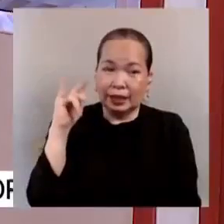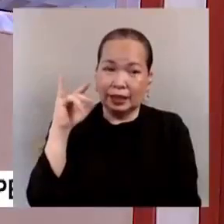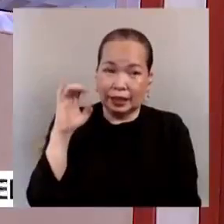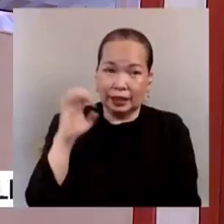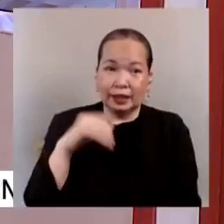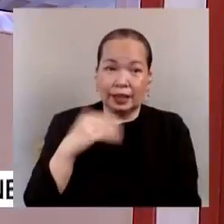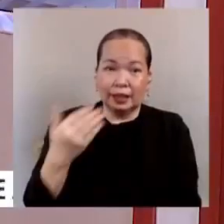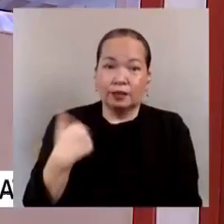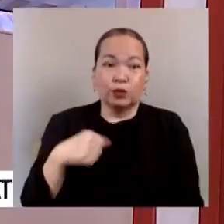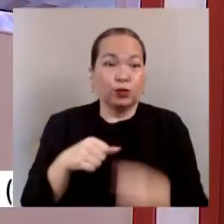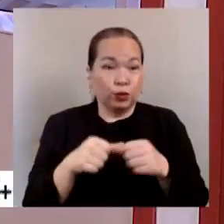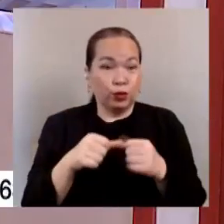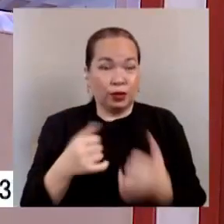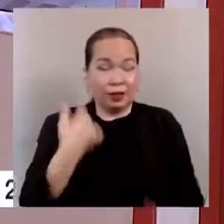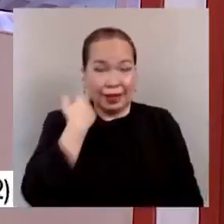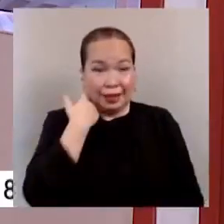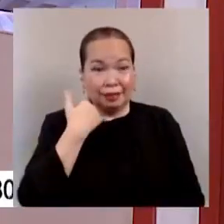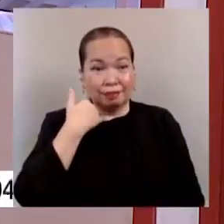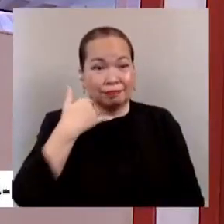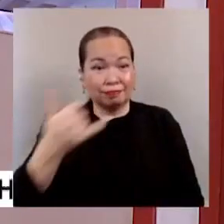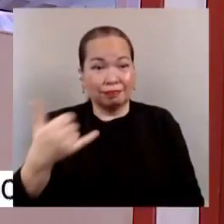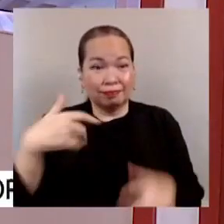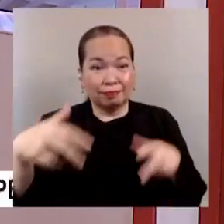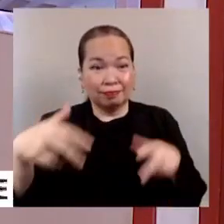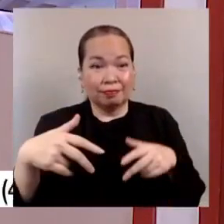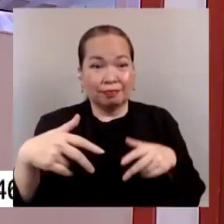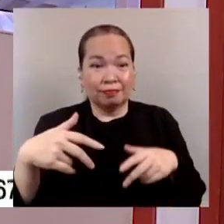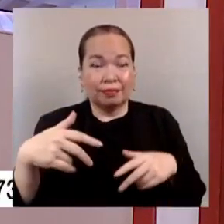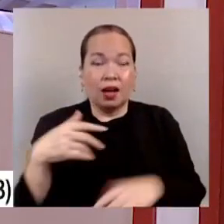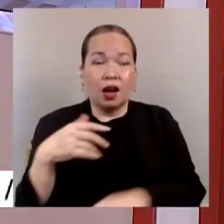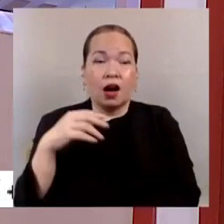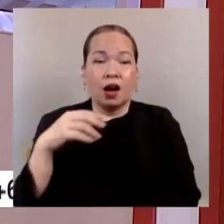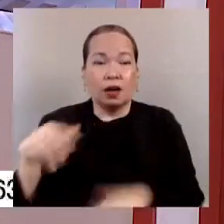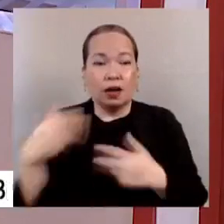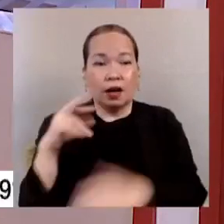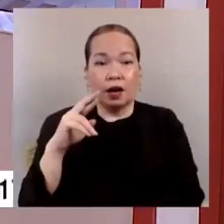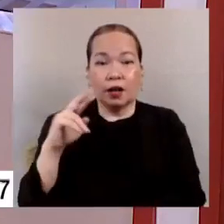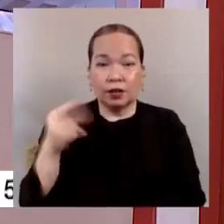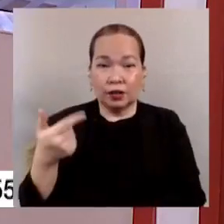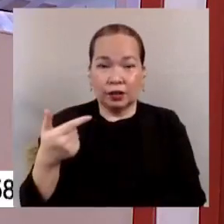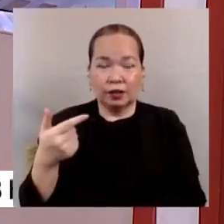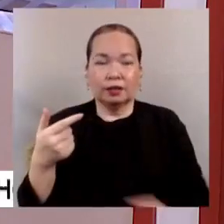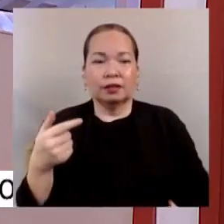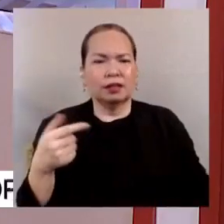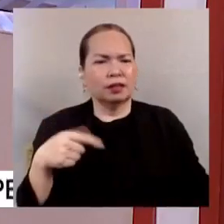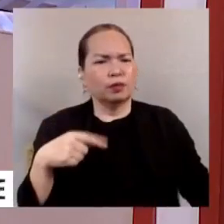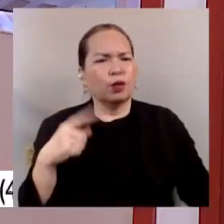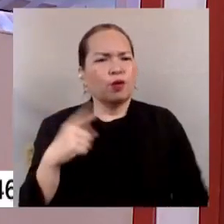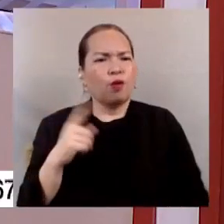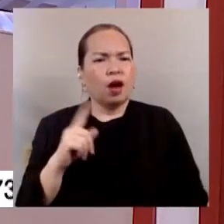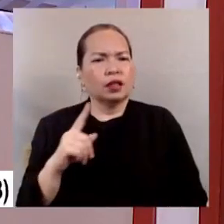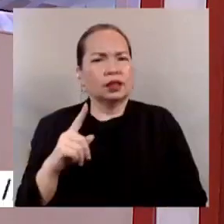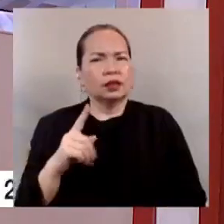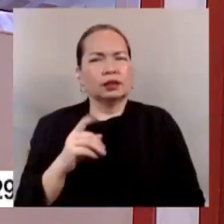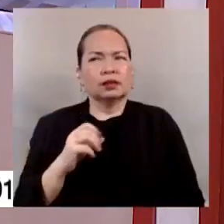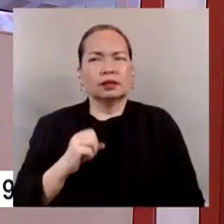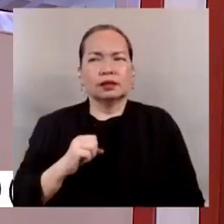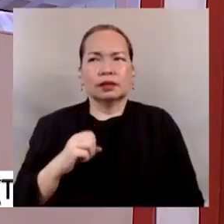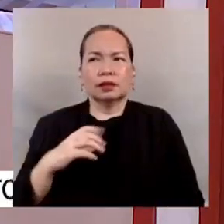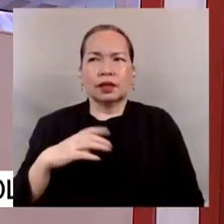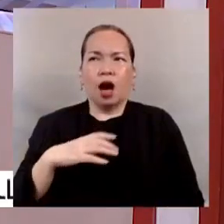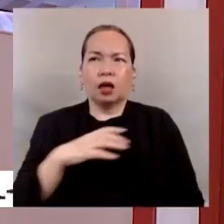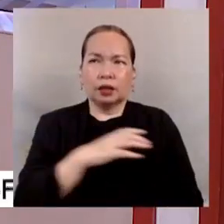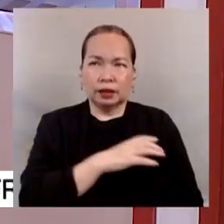the line, RJ Cruz now for more on the House Speaker's reaction to the Vice President's decision to drop her bid